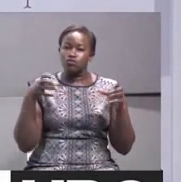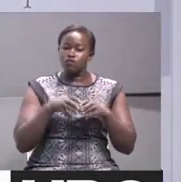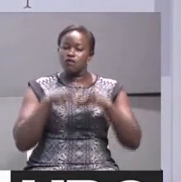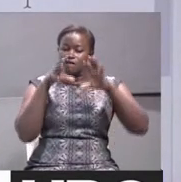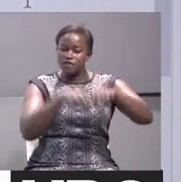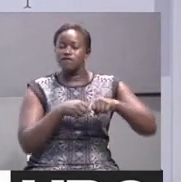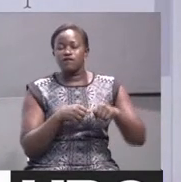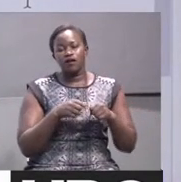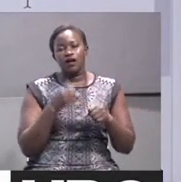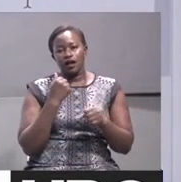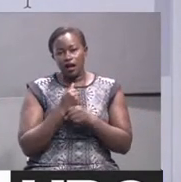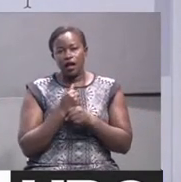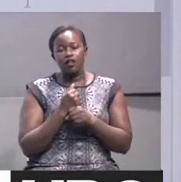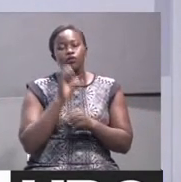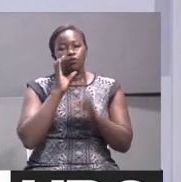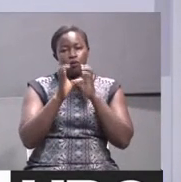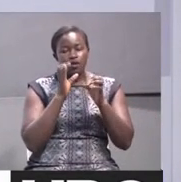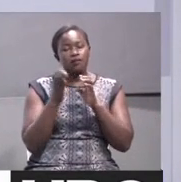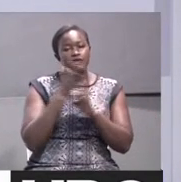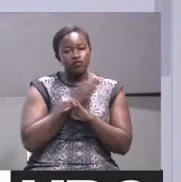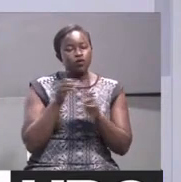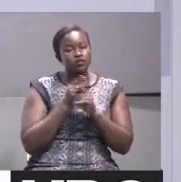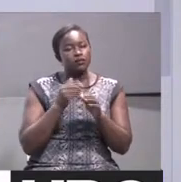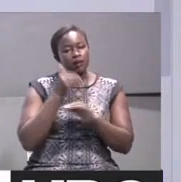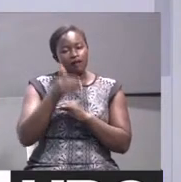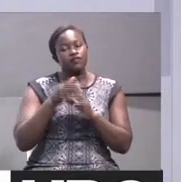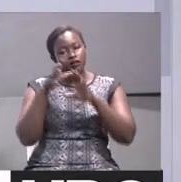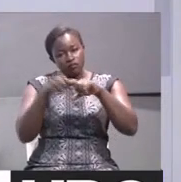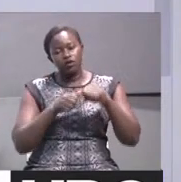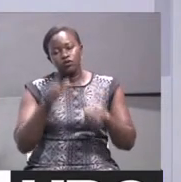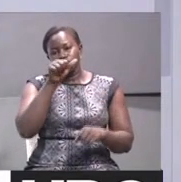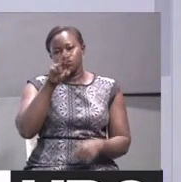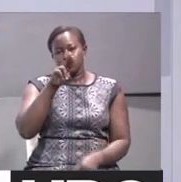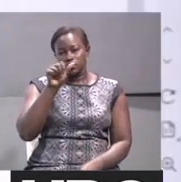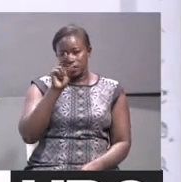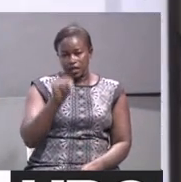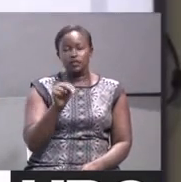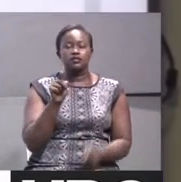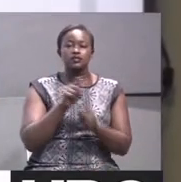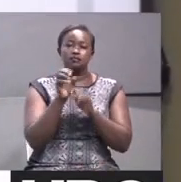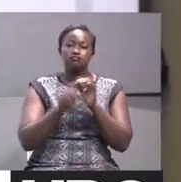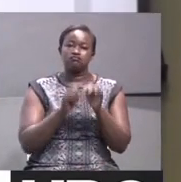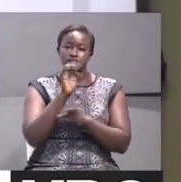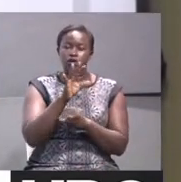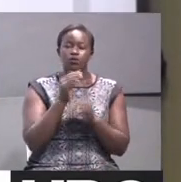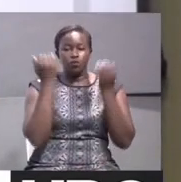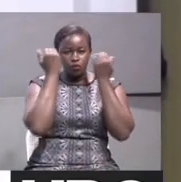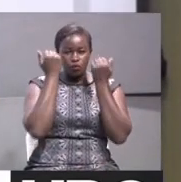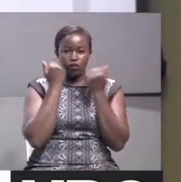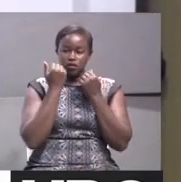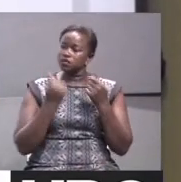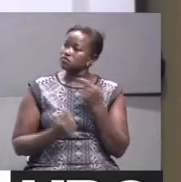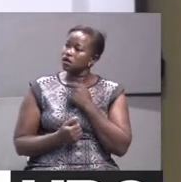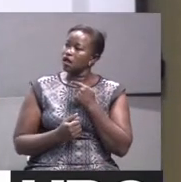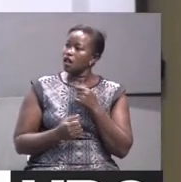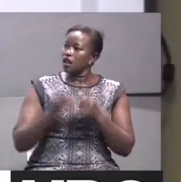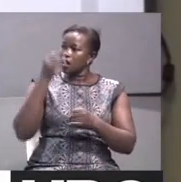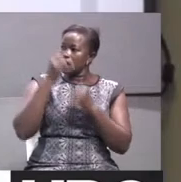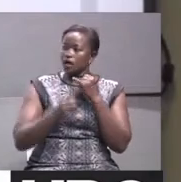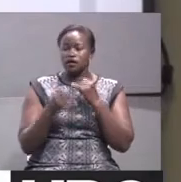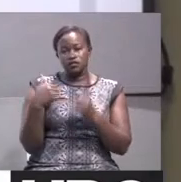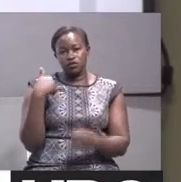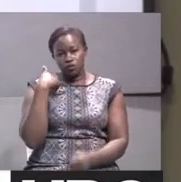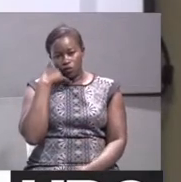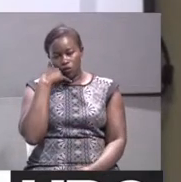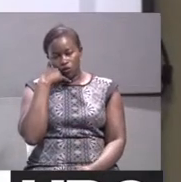before, during, and after the kidnap of Susan Magara was showed to court. This was the last call it made. It was